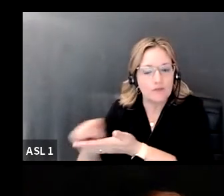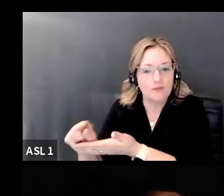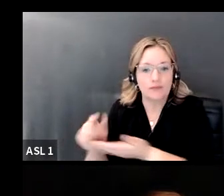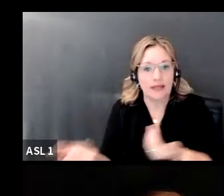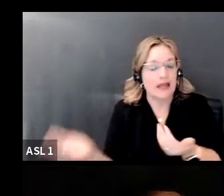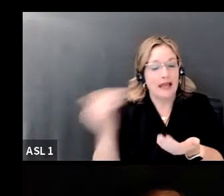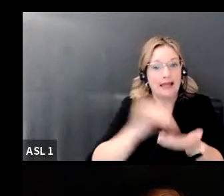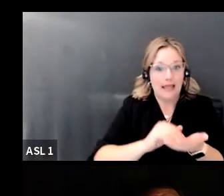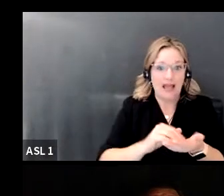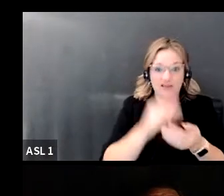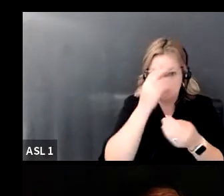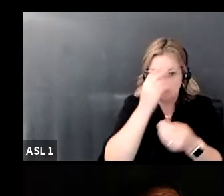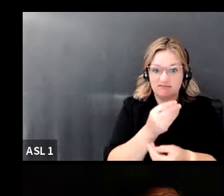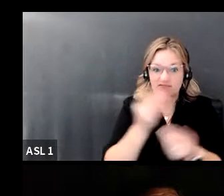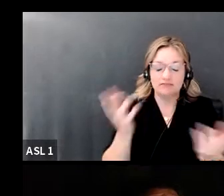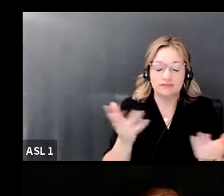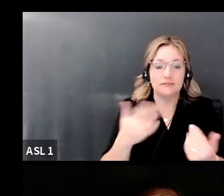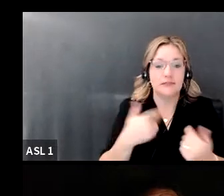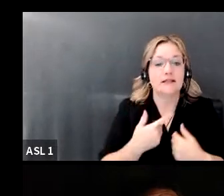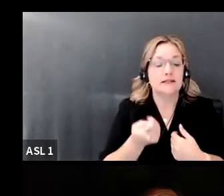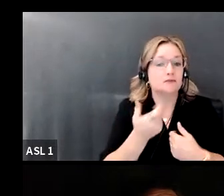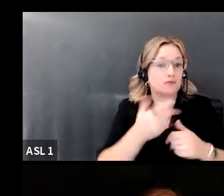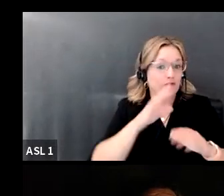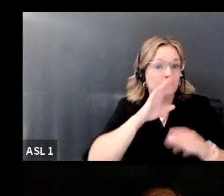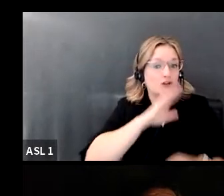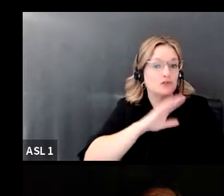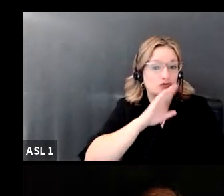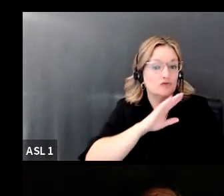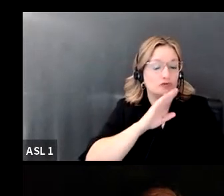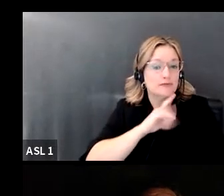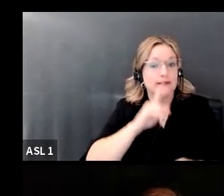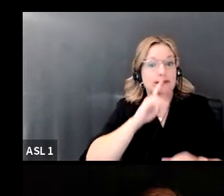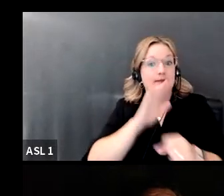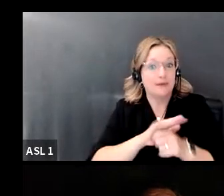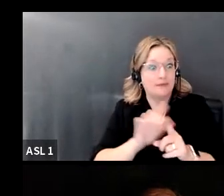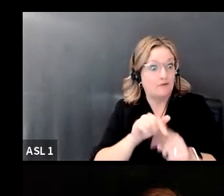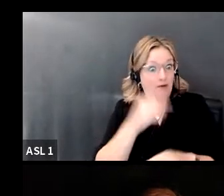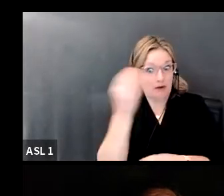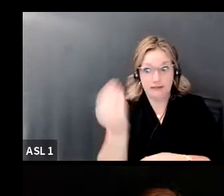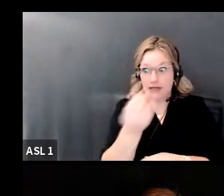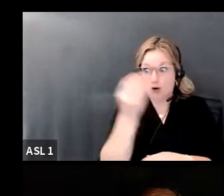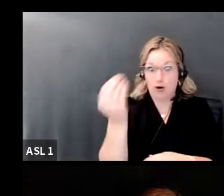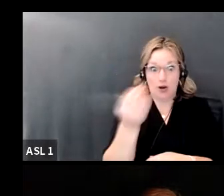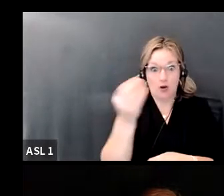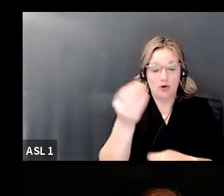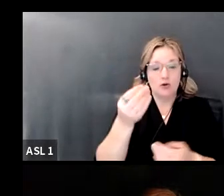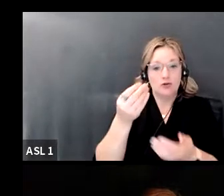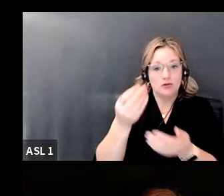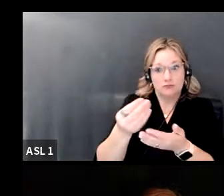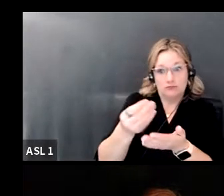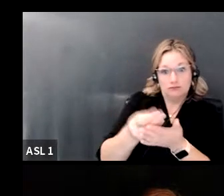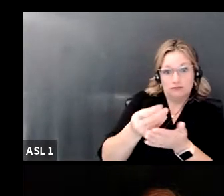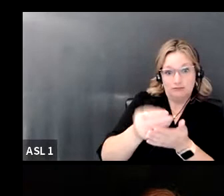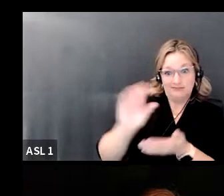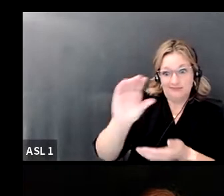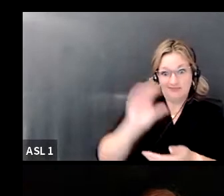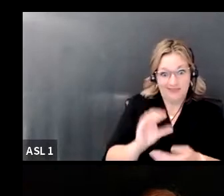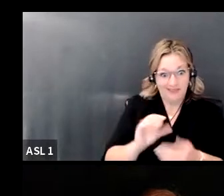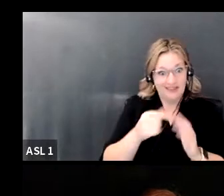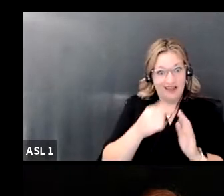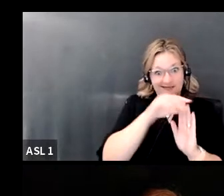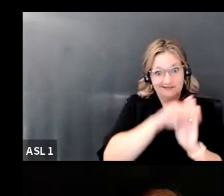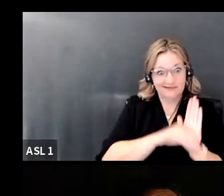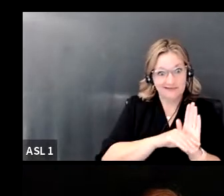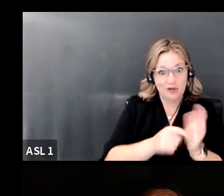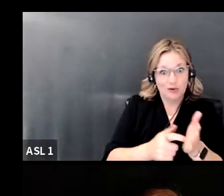been very frustrating the the commitment from the preventive from the province around funding the requirements of that act by the way that